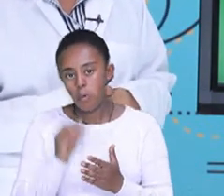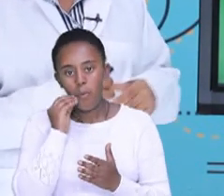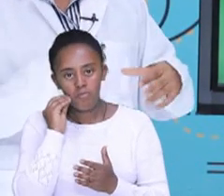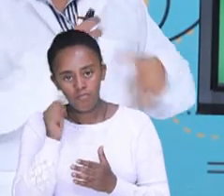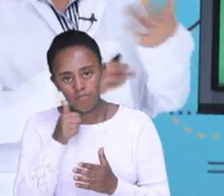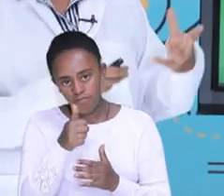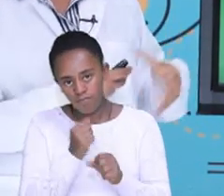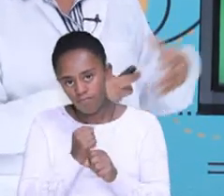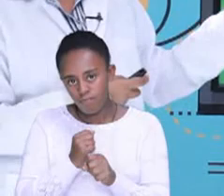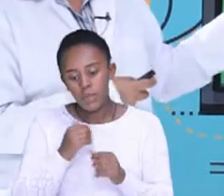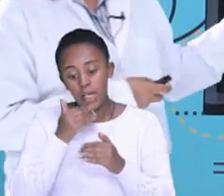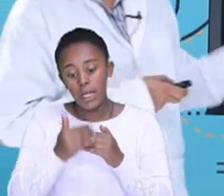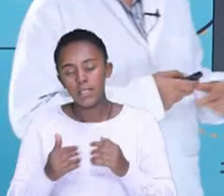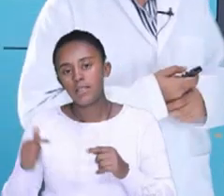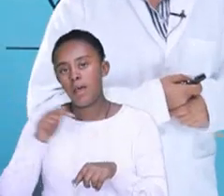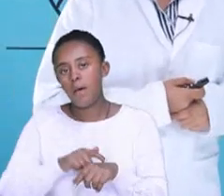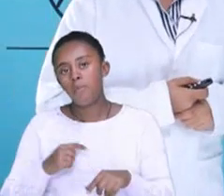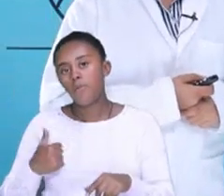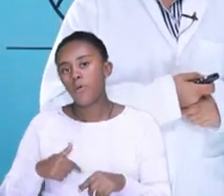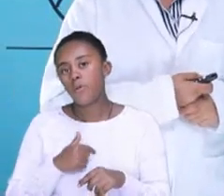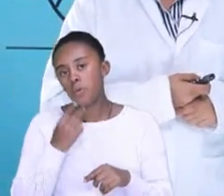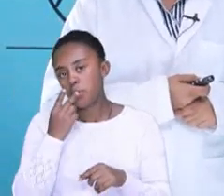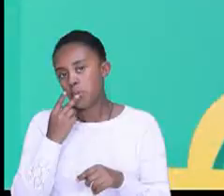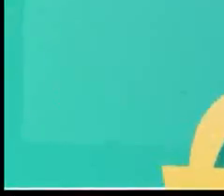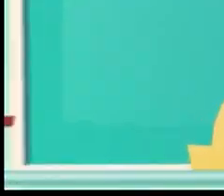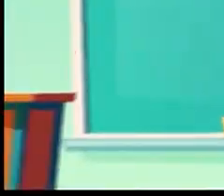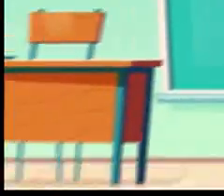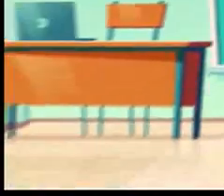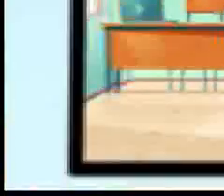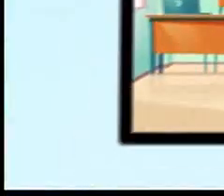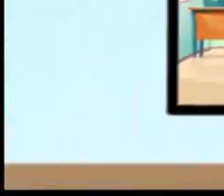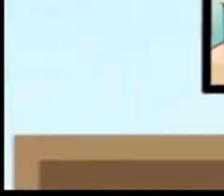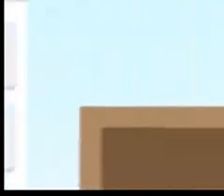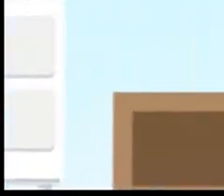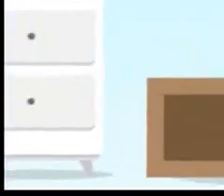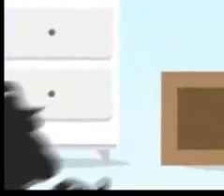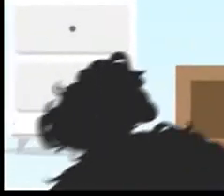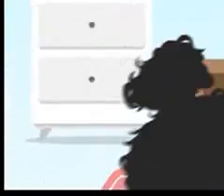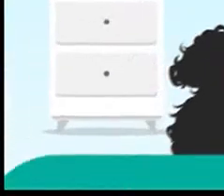homework, and next time we will see the answer.